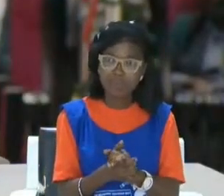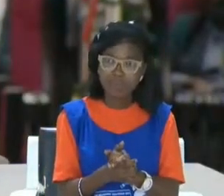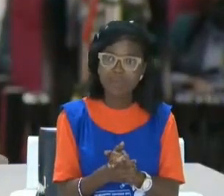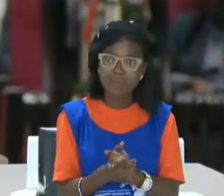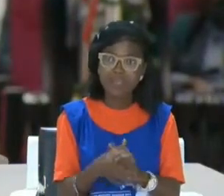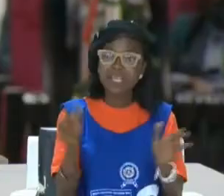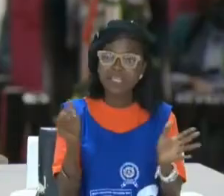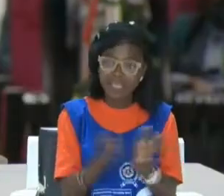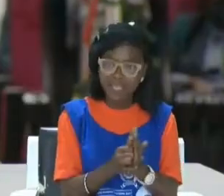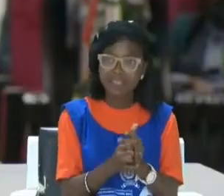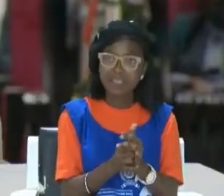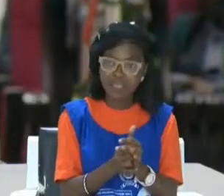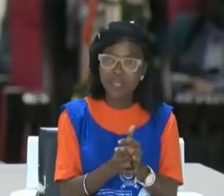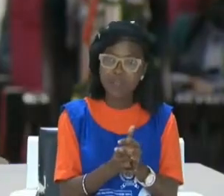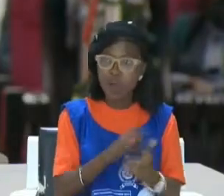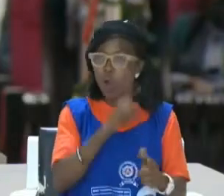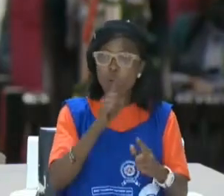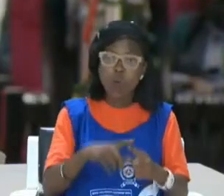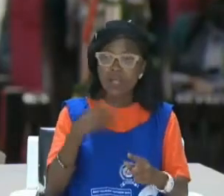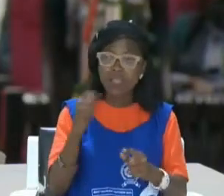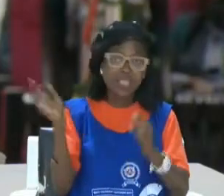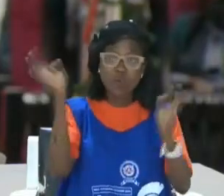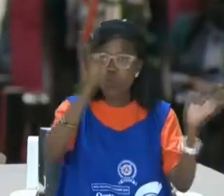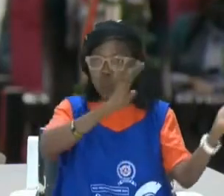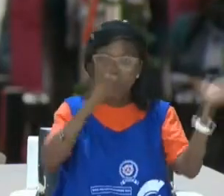that when the wind blows,